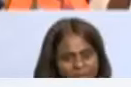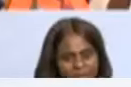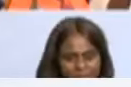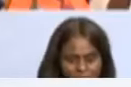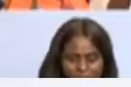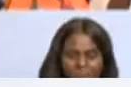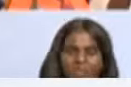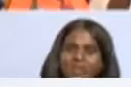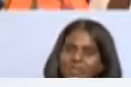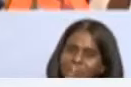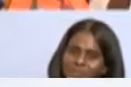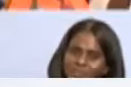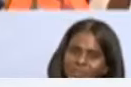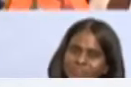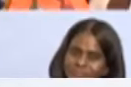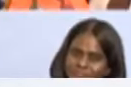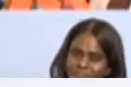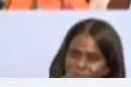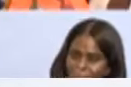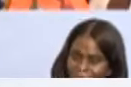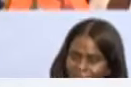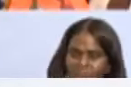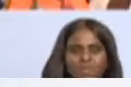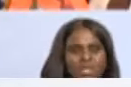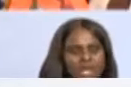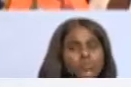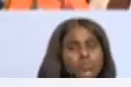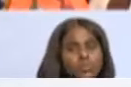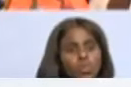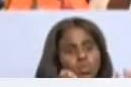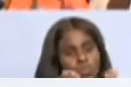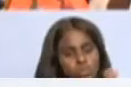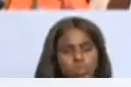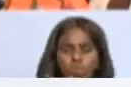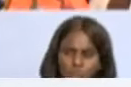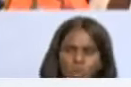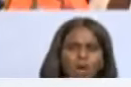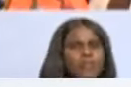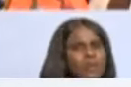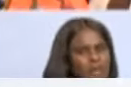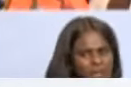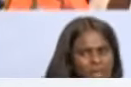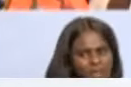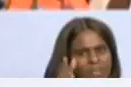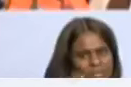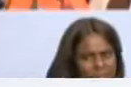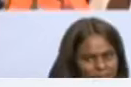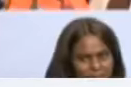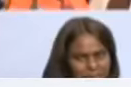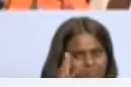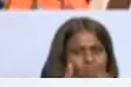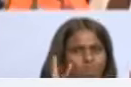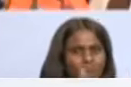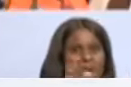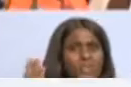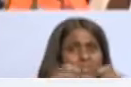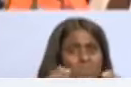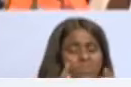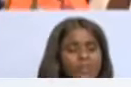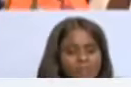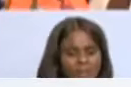team, who bravely faced off against some of the world's top teams. Our